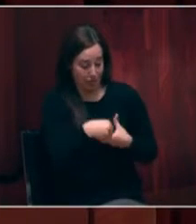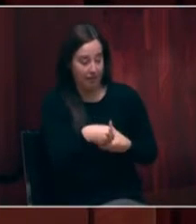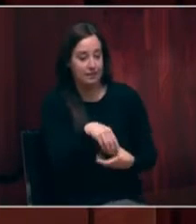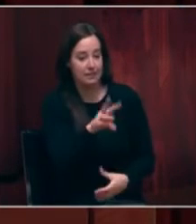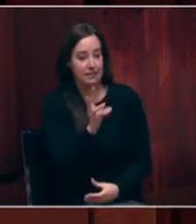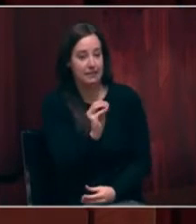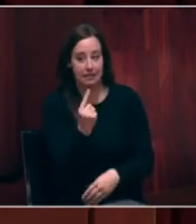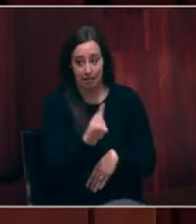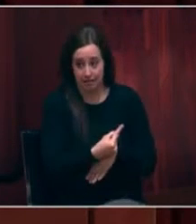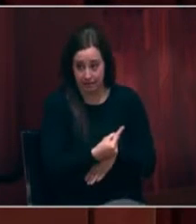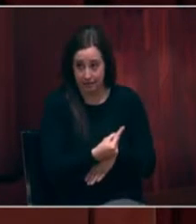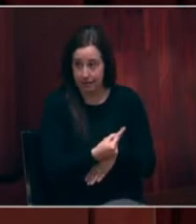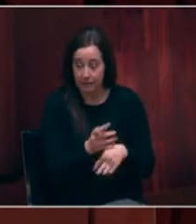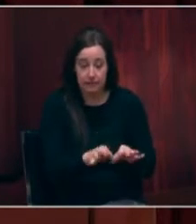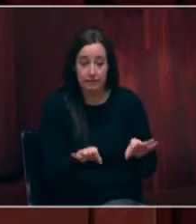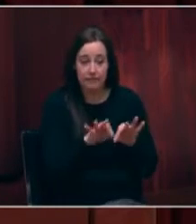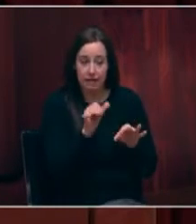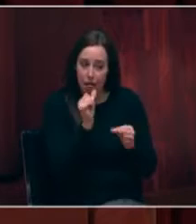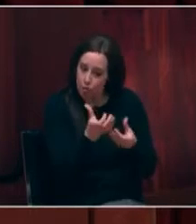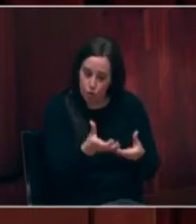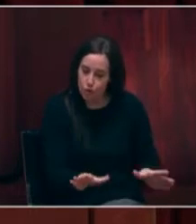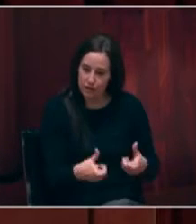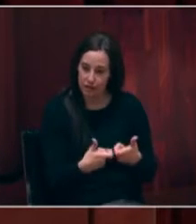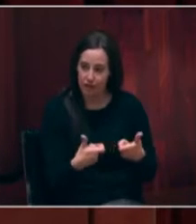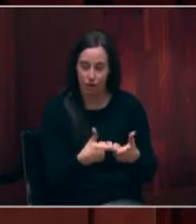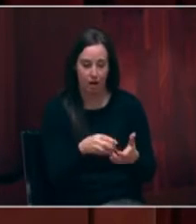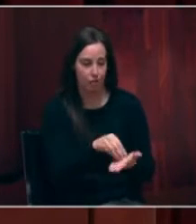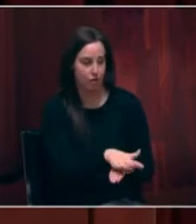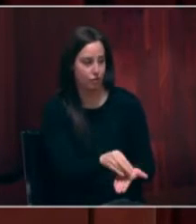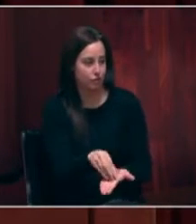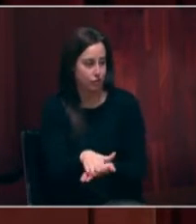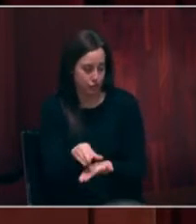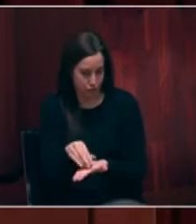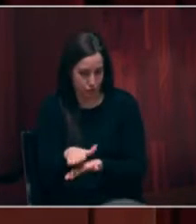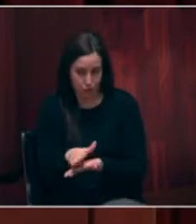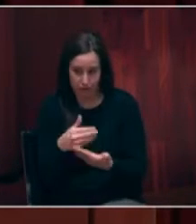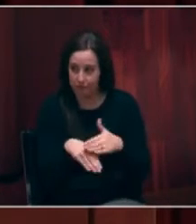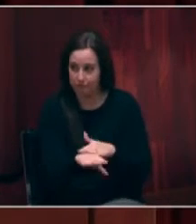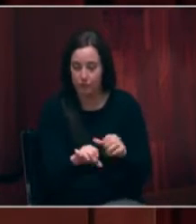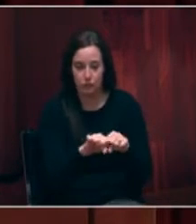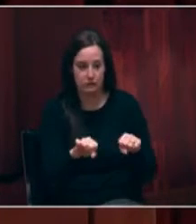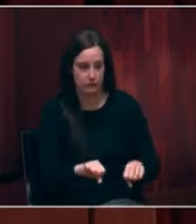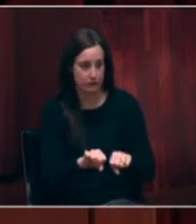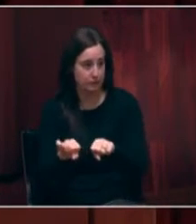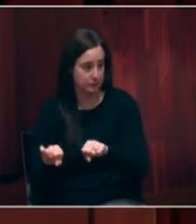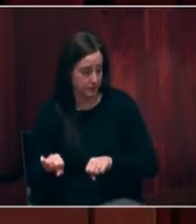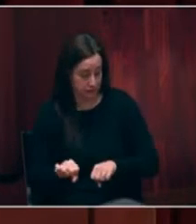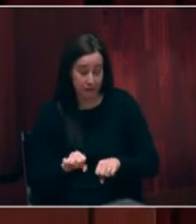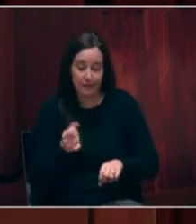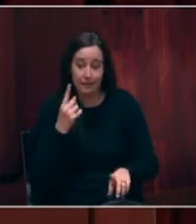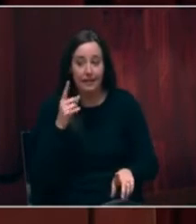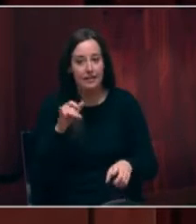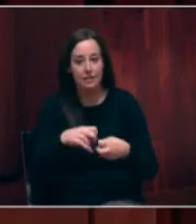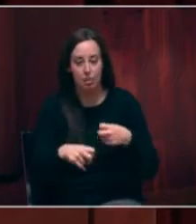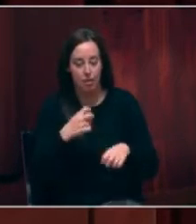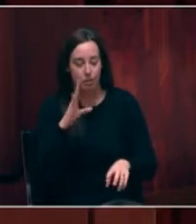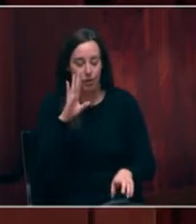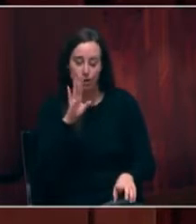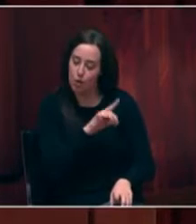ensure that we're not losing electronic records very quickly as they get into systems, because that's a problem that we all know exists and